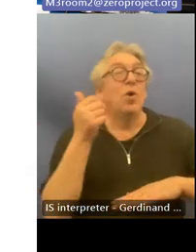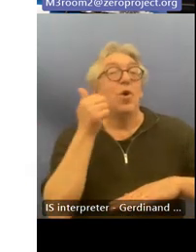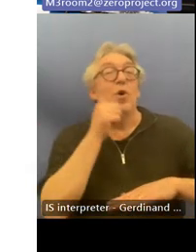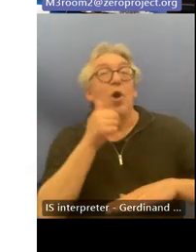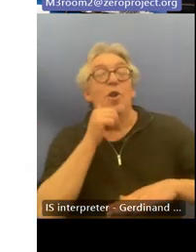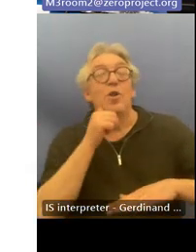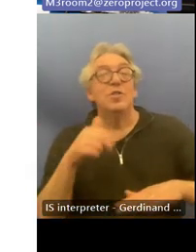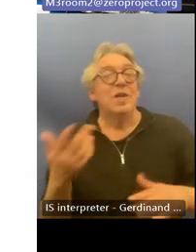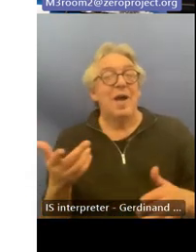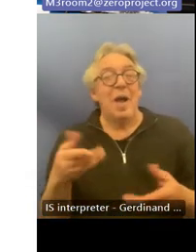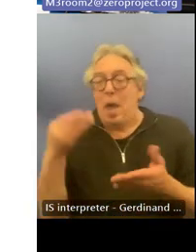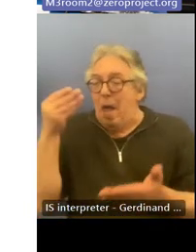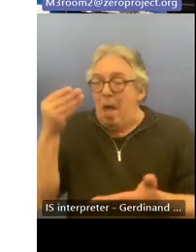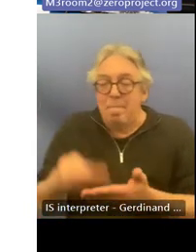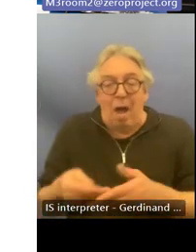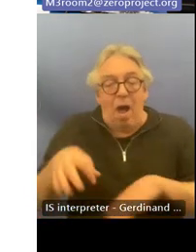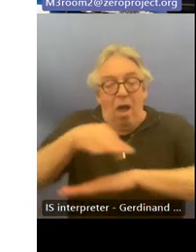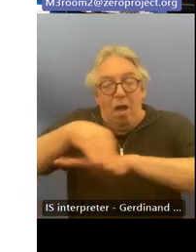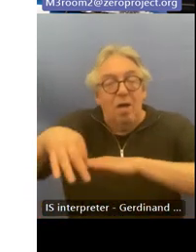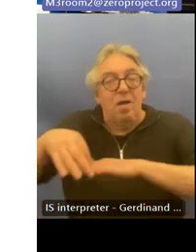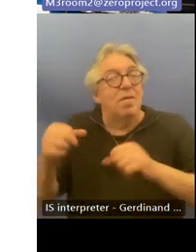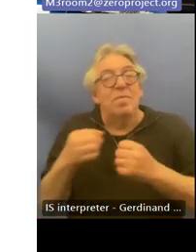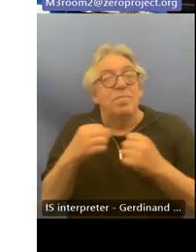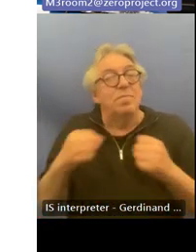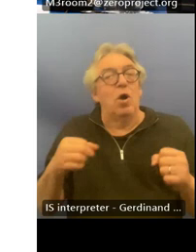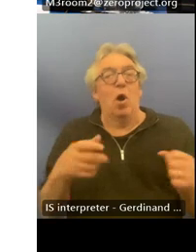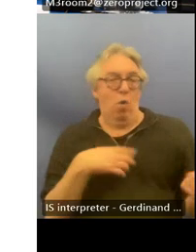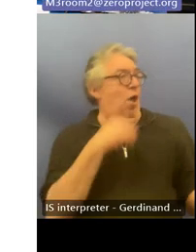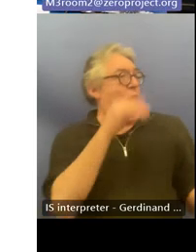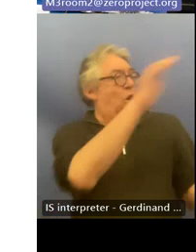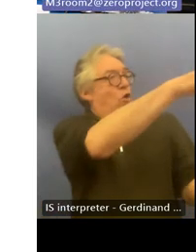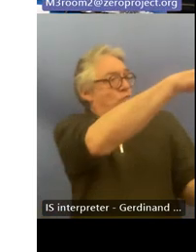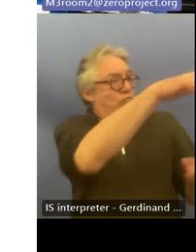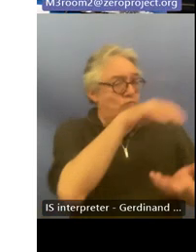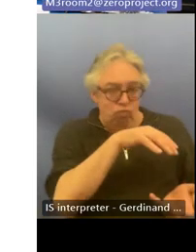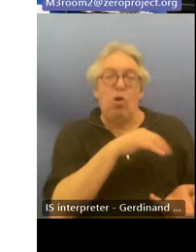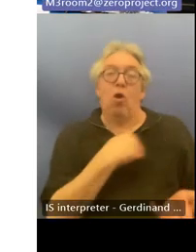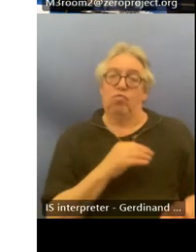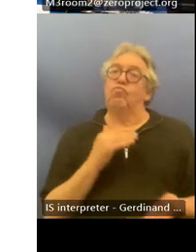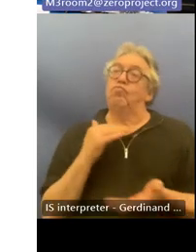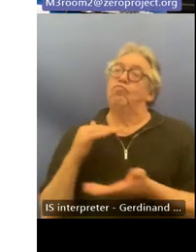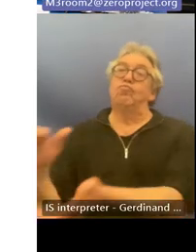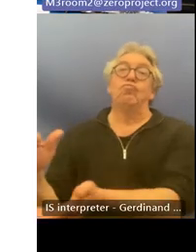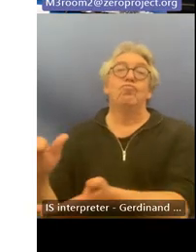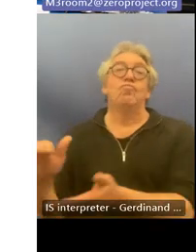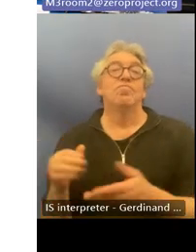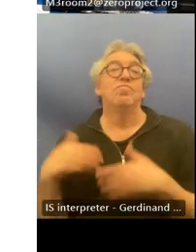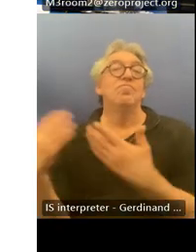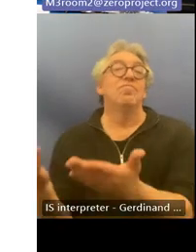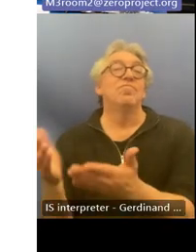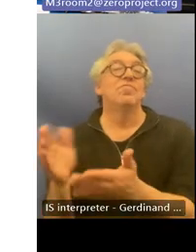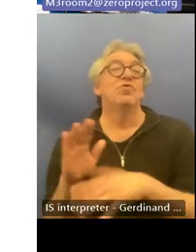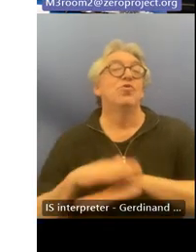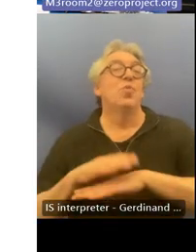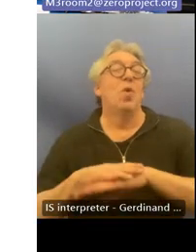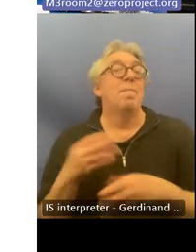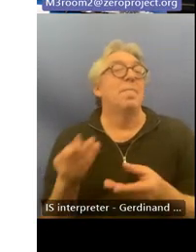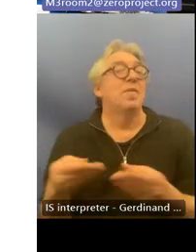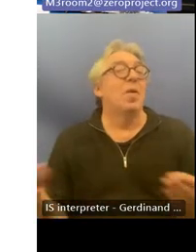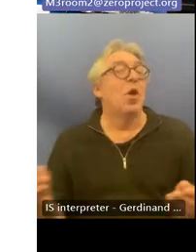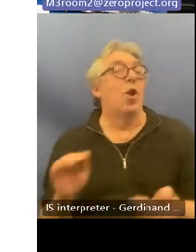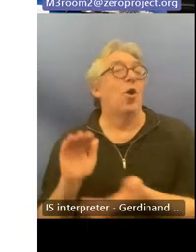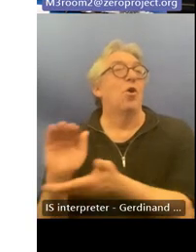learning material. So we will use and then we provide to the school. Yeah. Thank you. And this